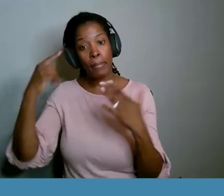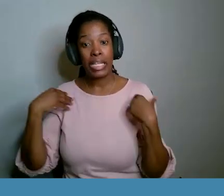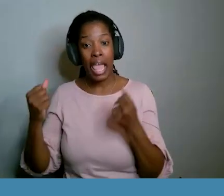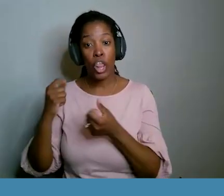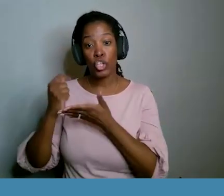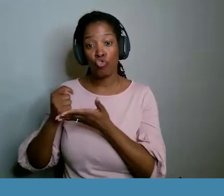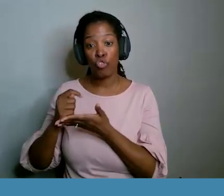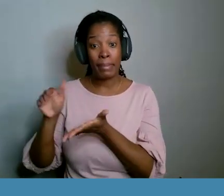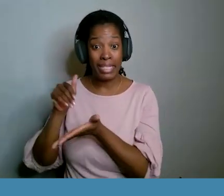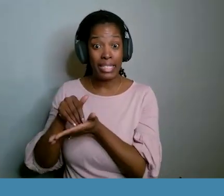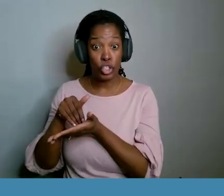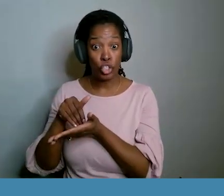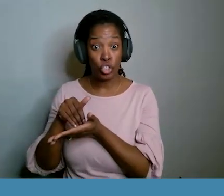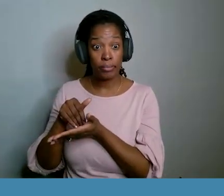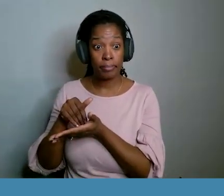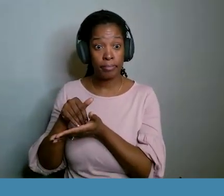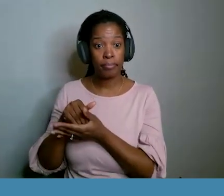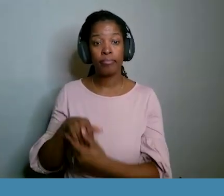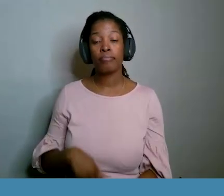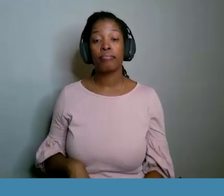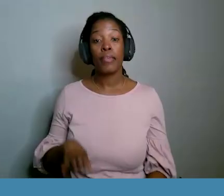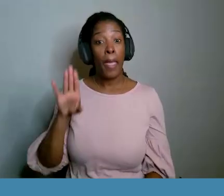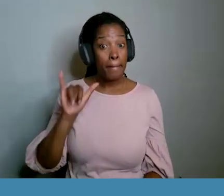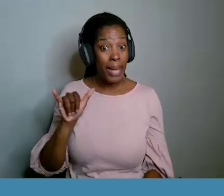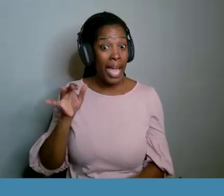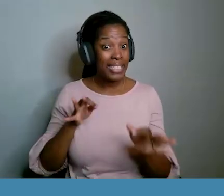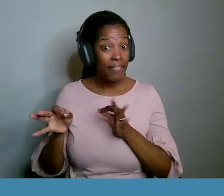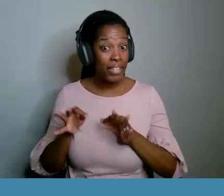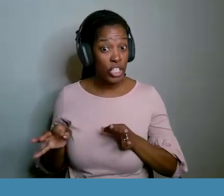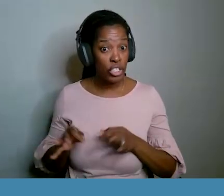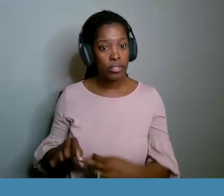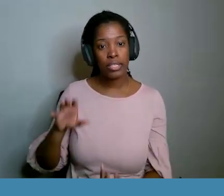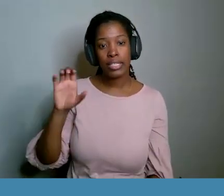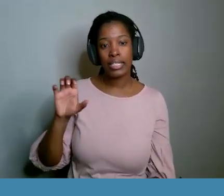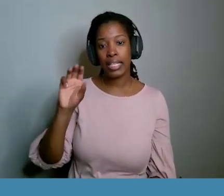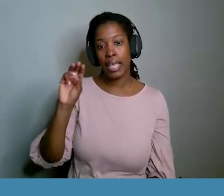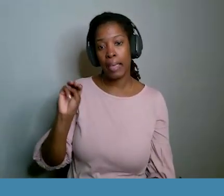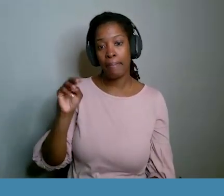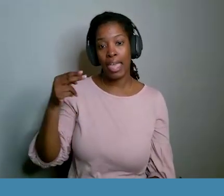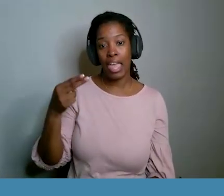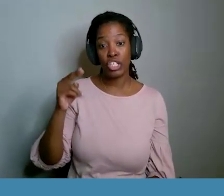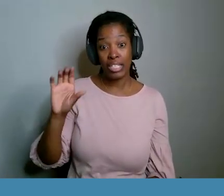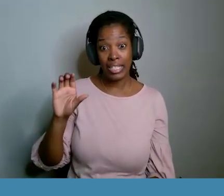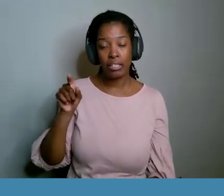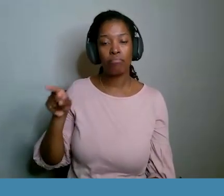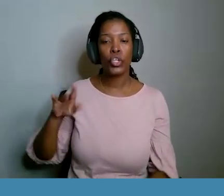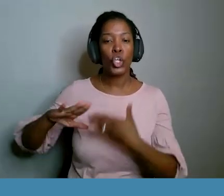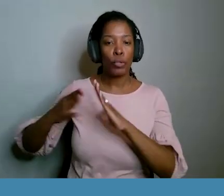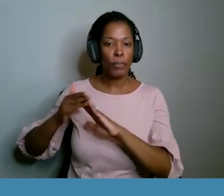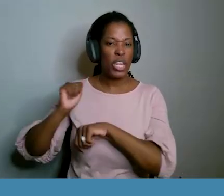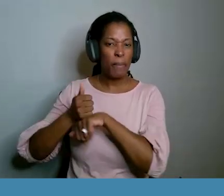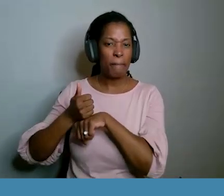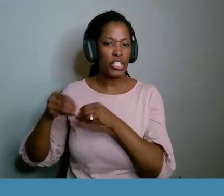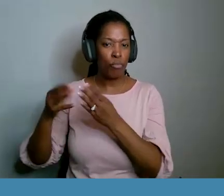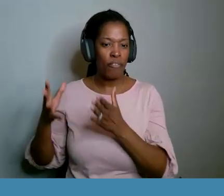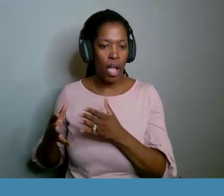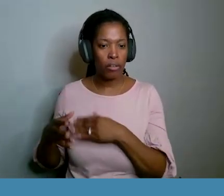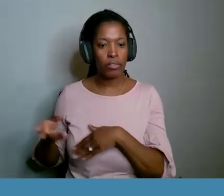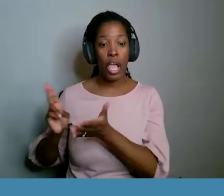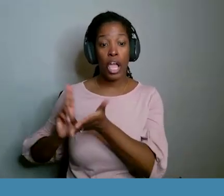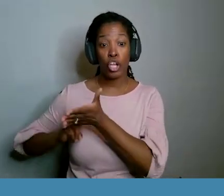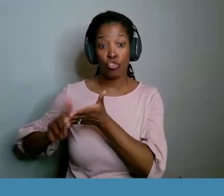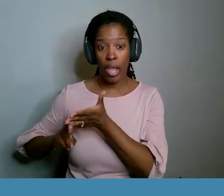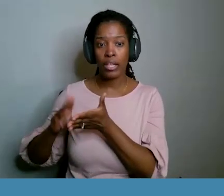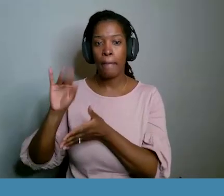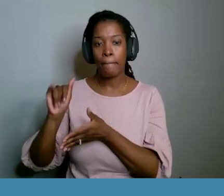centers. And so by definition, CMHCs are community-based providers who are contracted by the managing